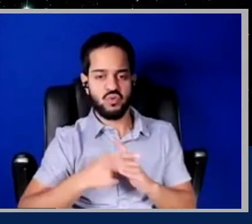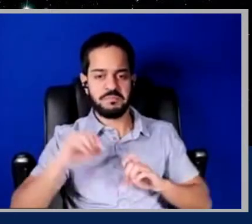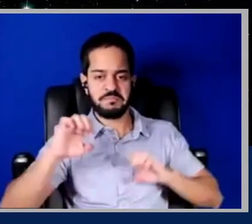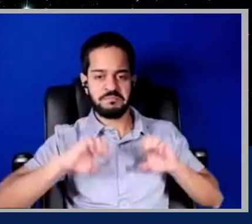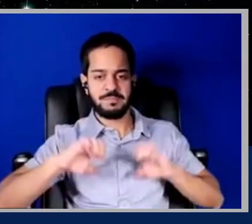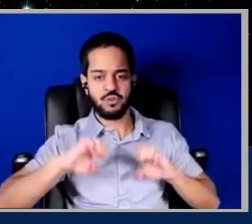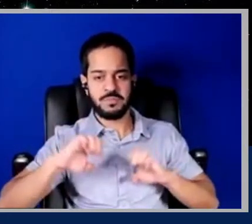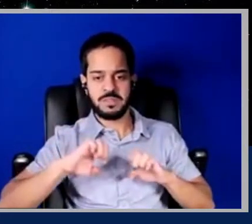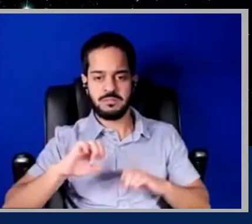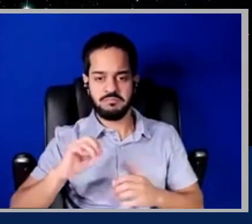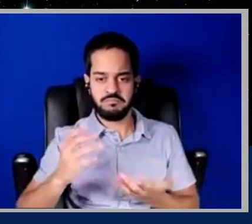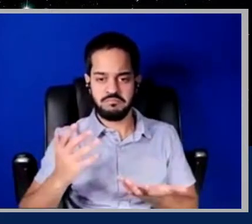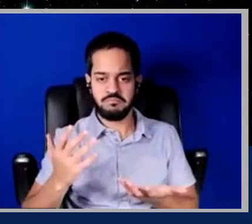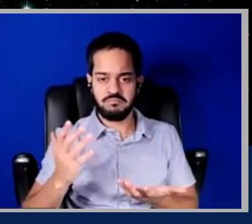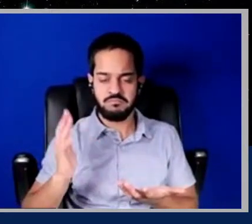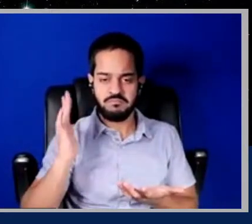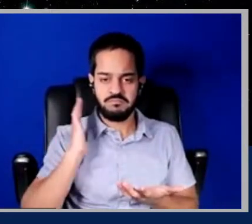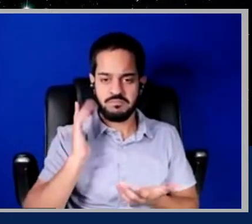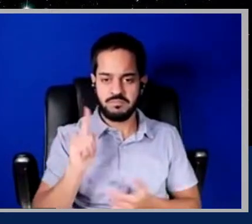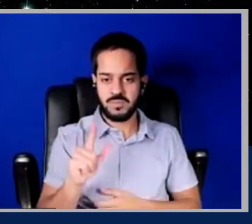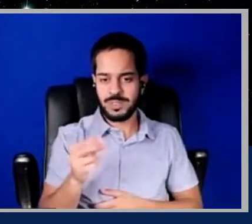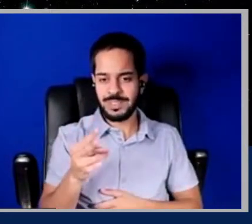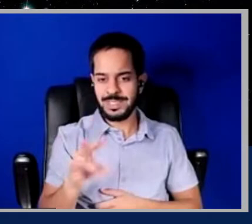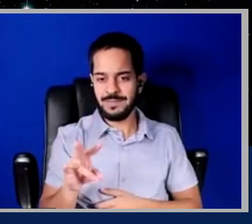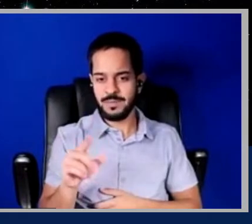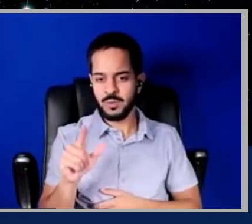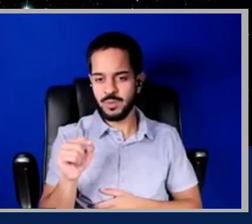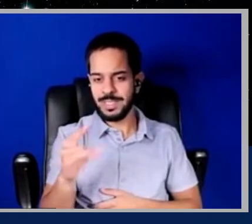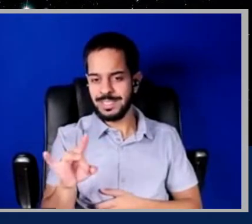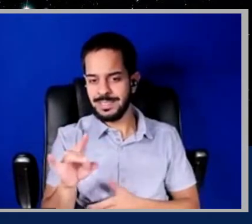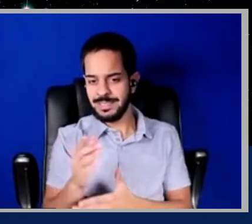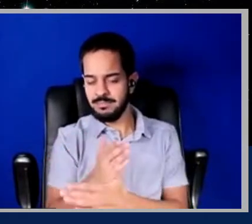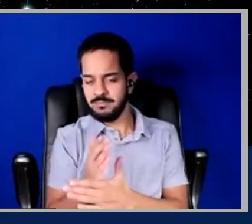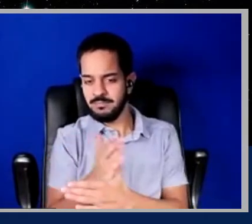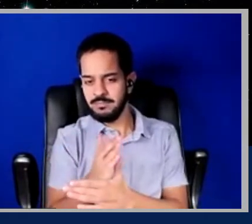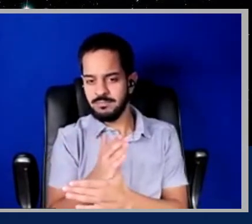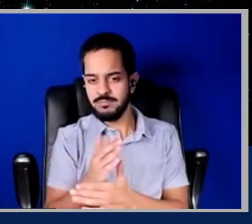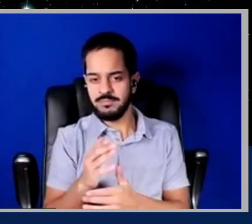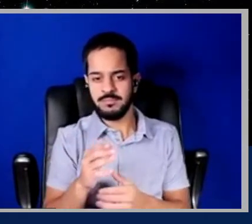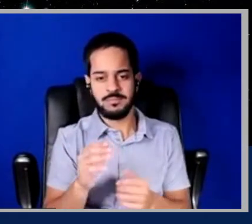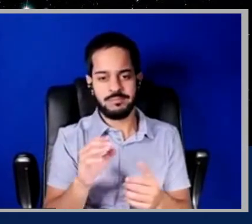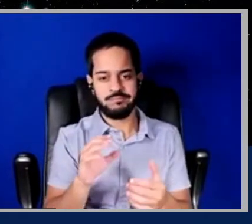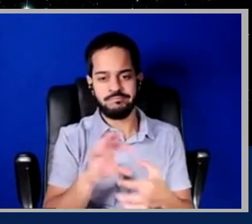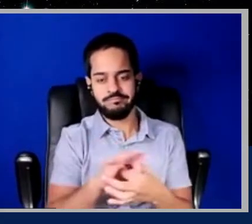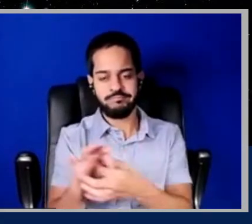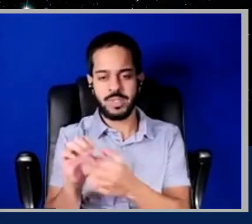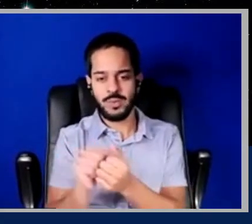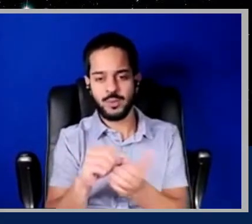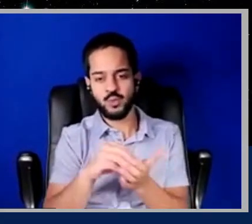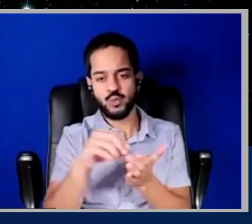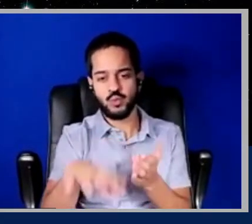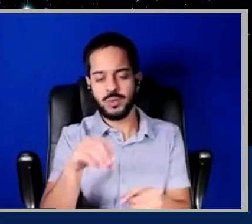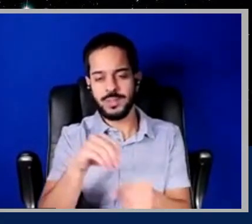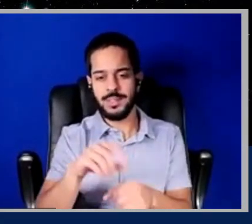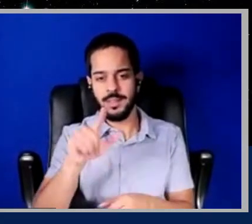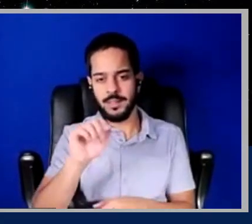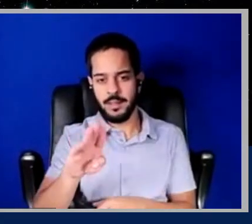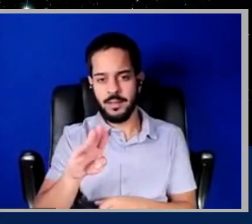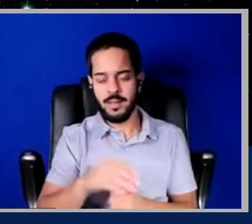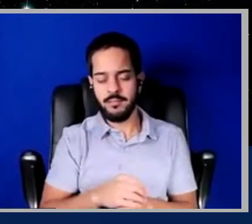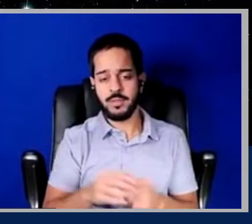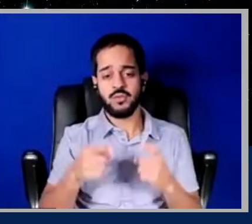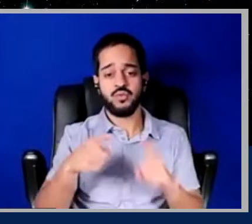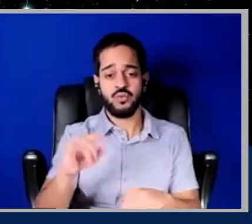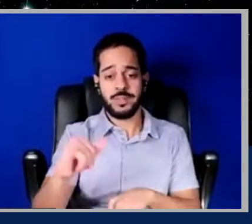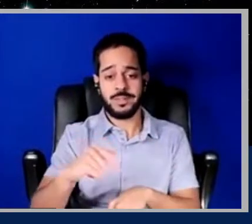like late 2017, 2018, perhaps with some students at our lab because we were working on taking